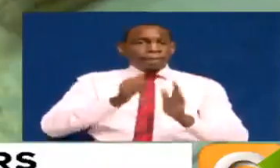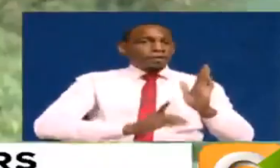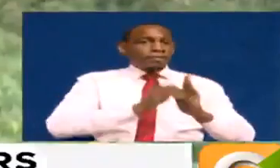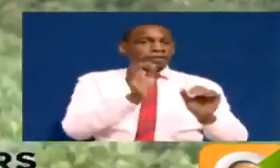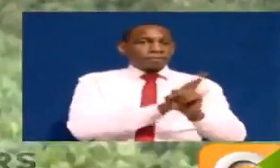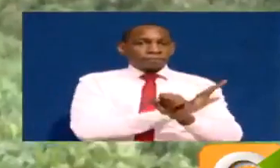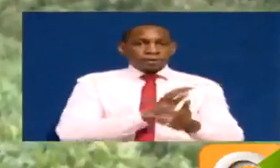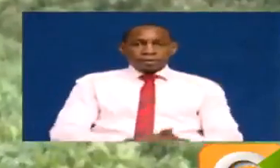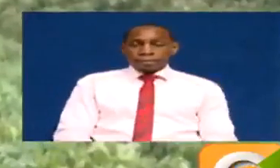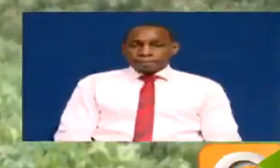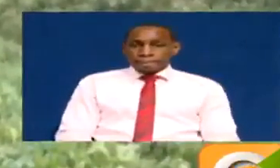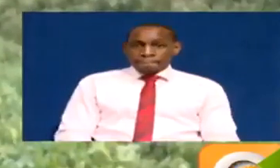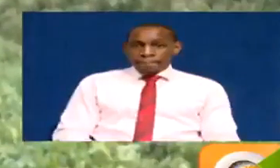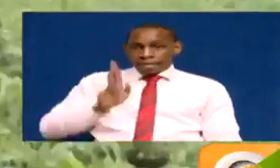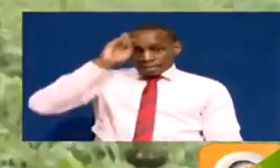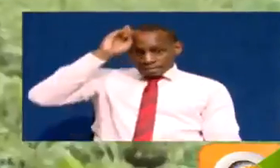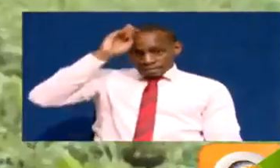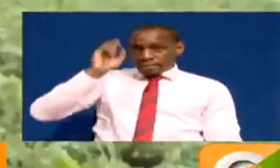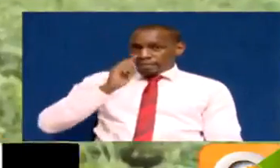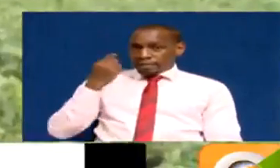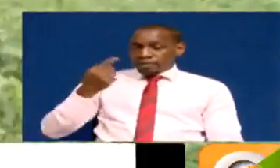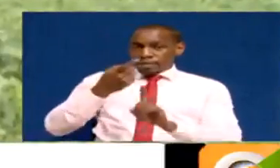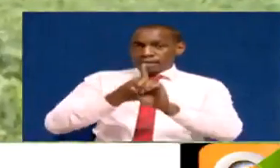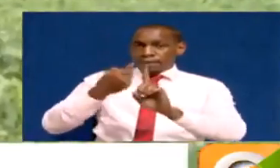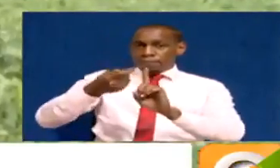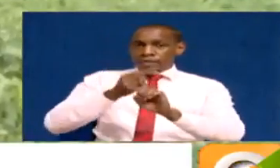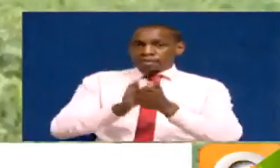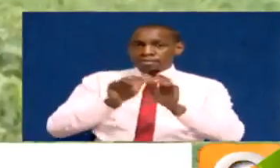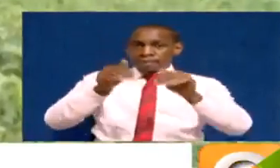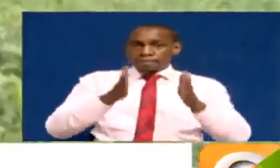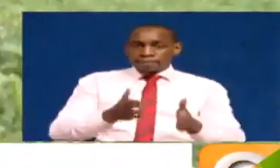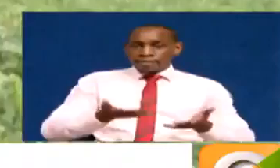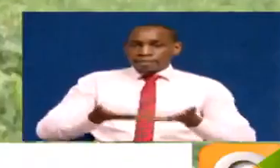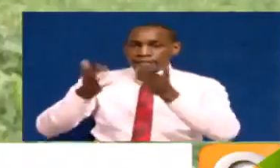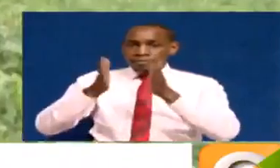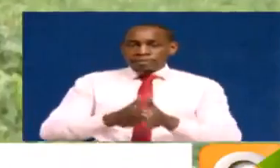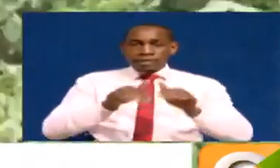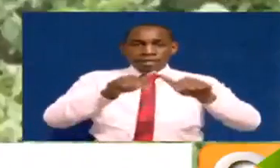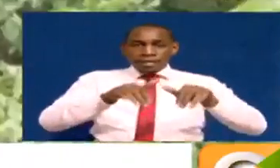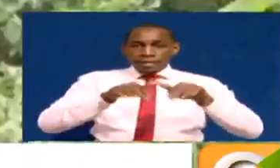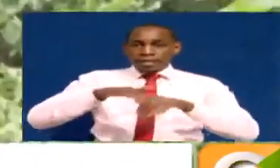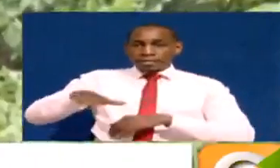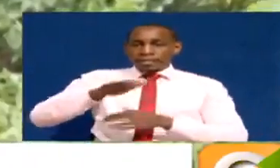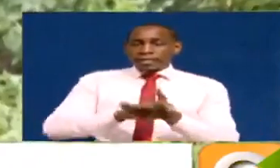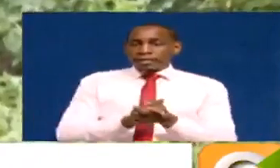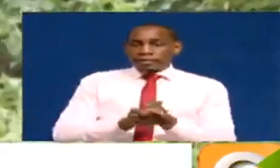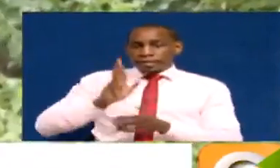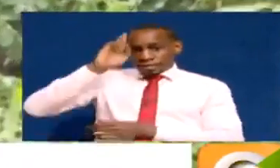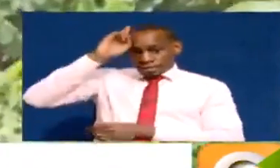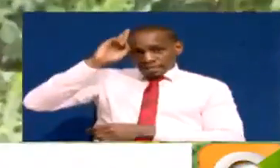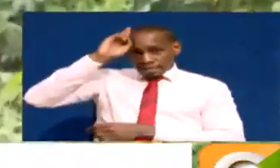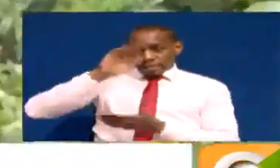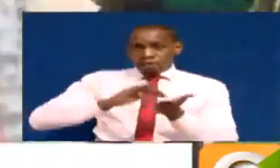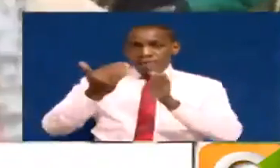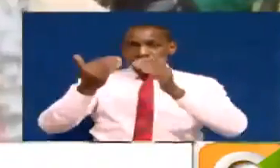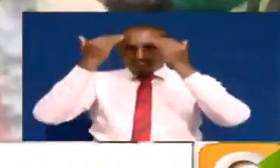state. In Nyandarua, potato farmers, processors and transporters from the agricultural-rich area of Kinangop are headed